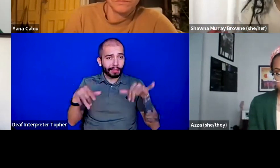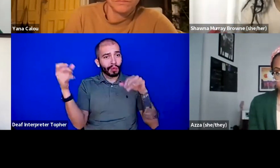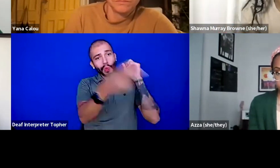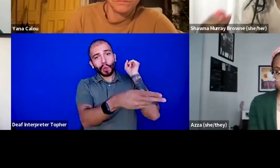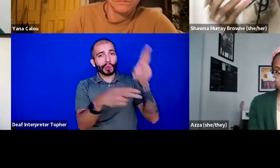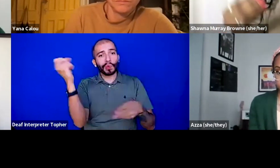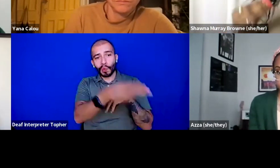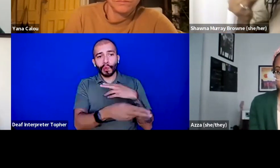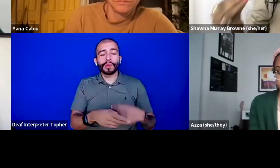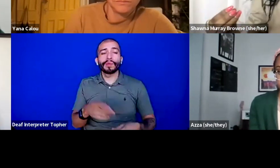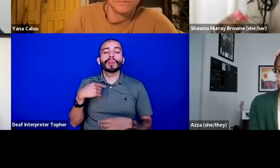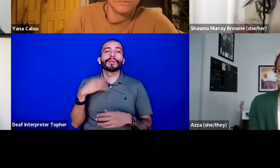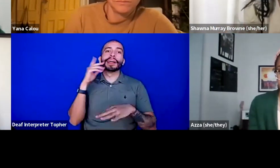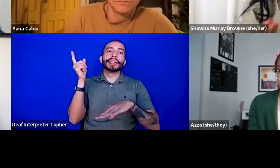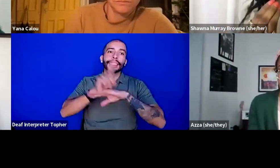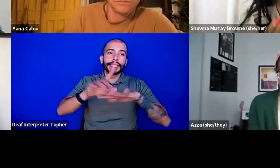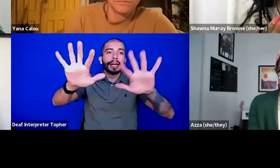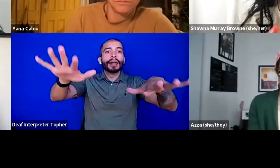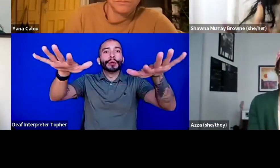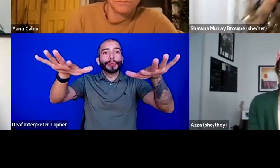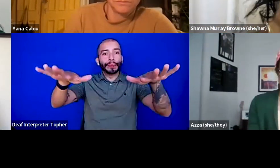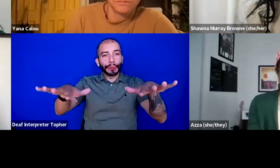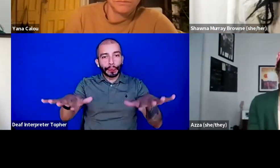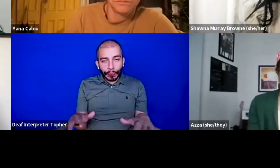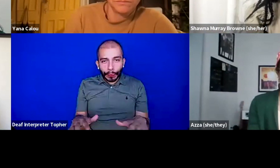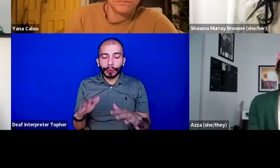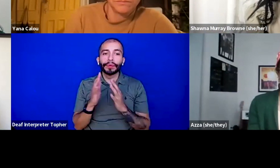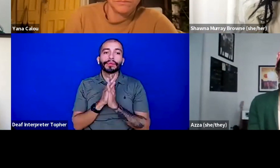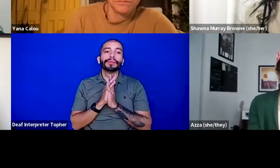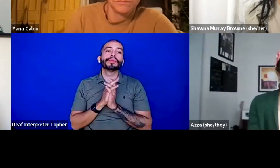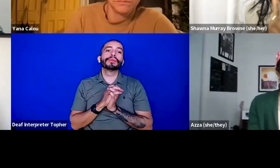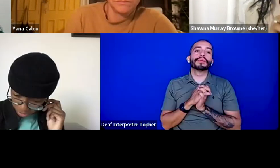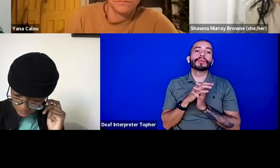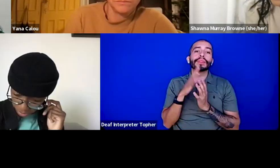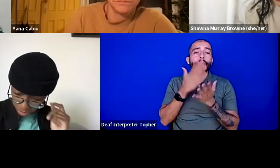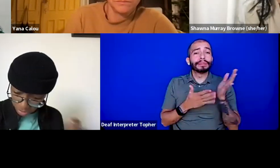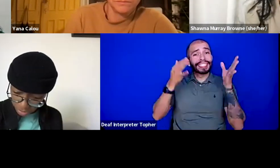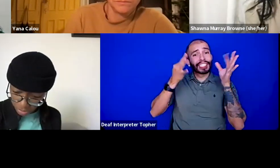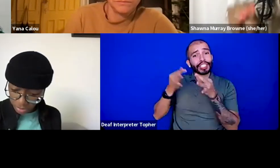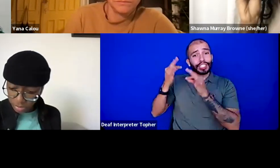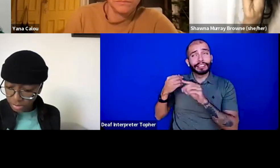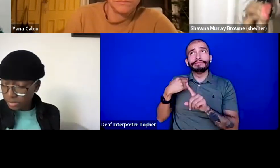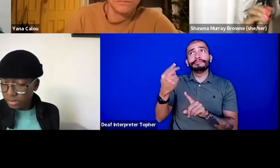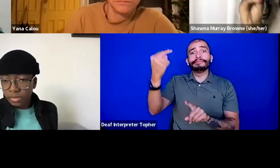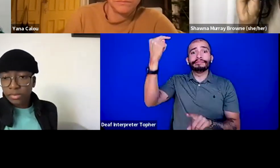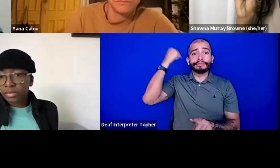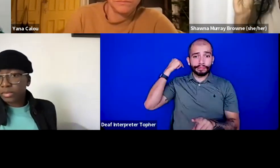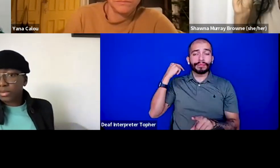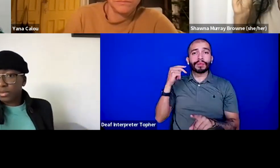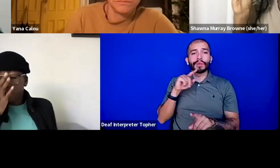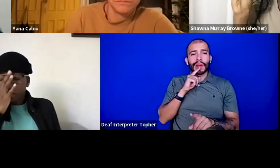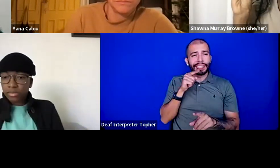that I had to make is an example of liberation-focused healing within a system. An example,